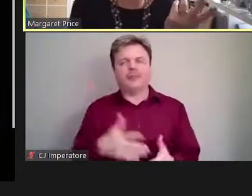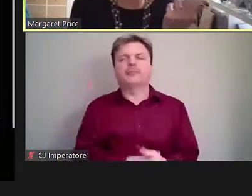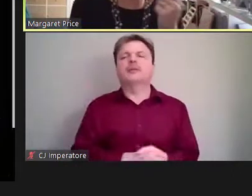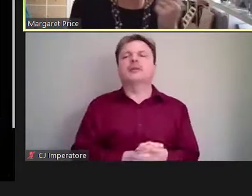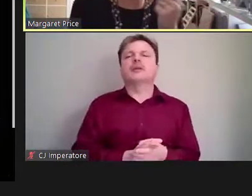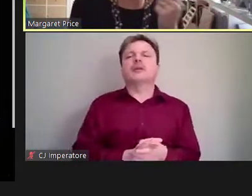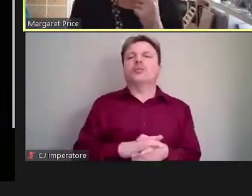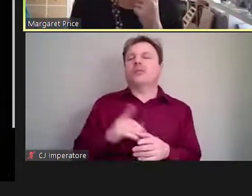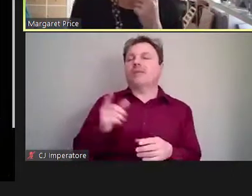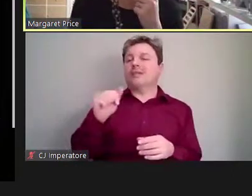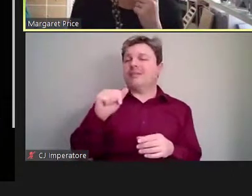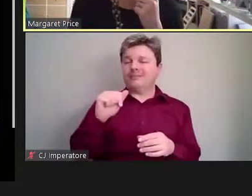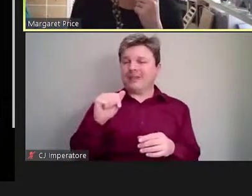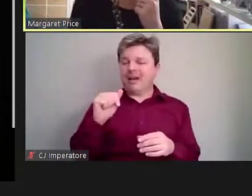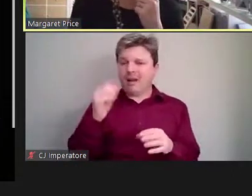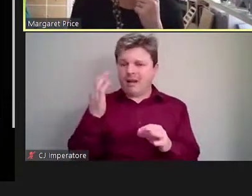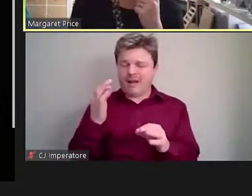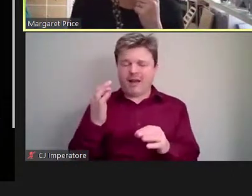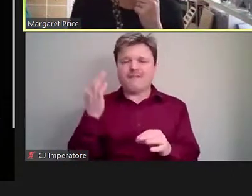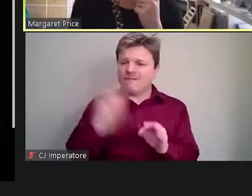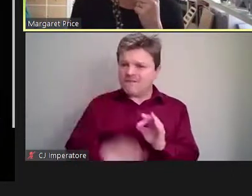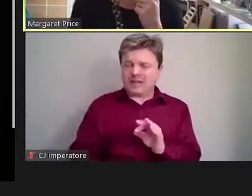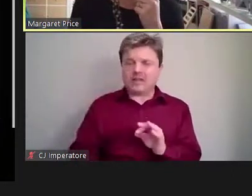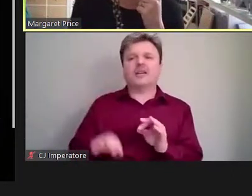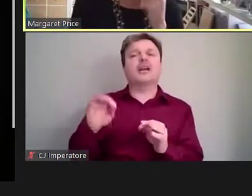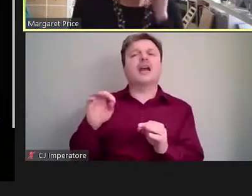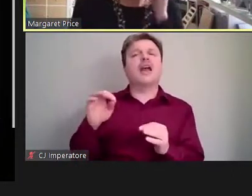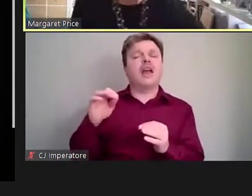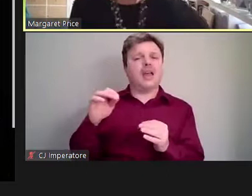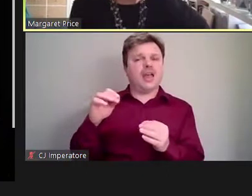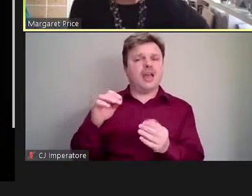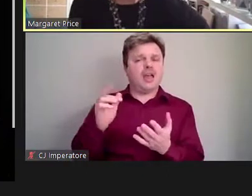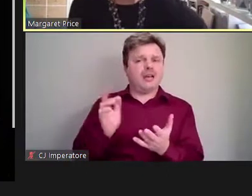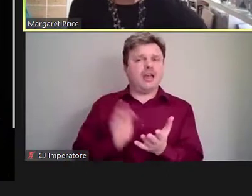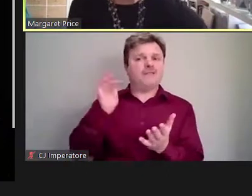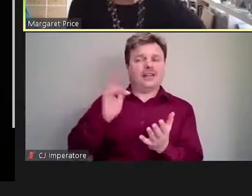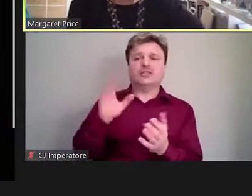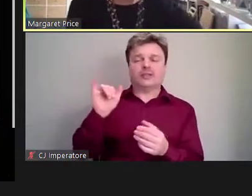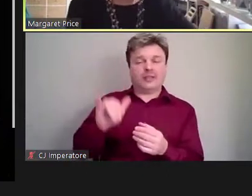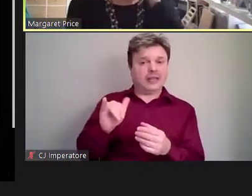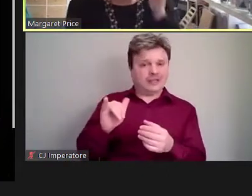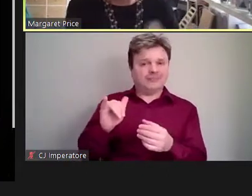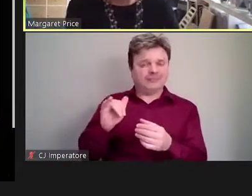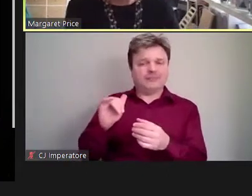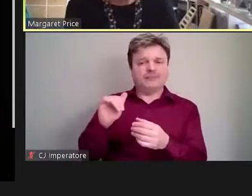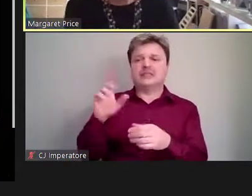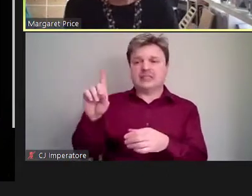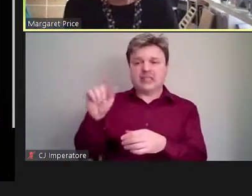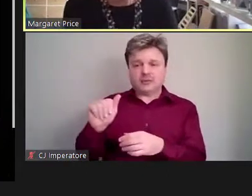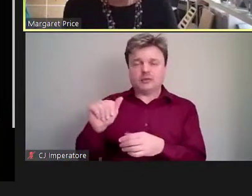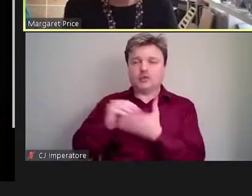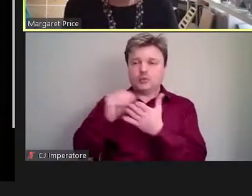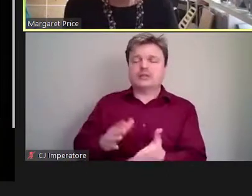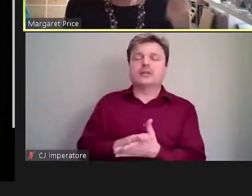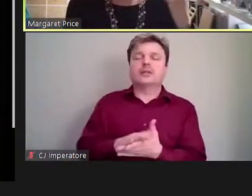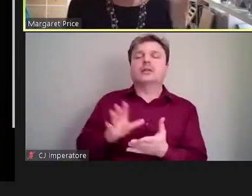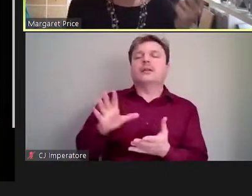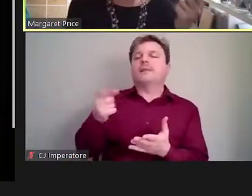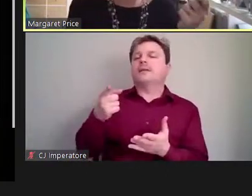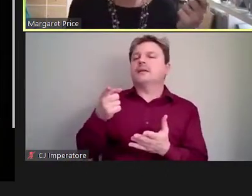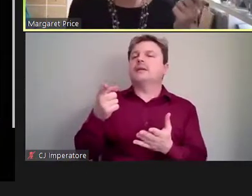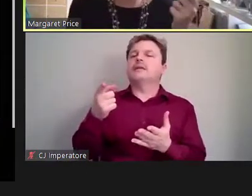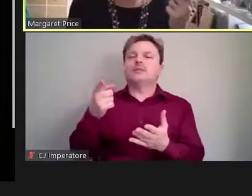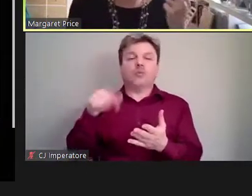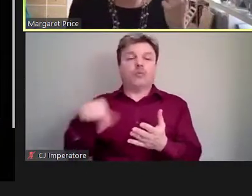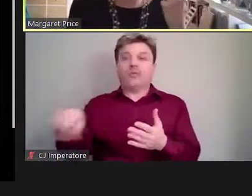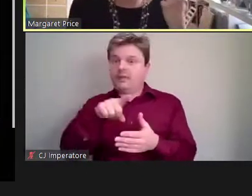stereotype of what an accommodation is, this is something that students I teach in disability studies classes often